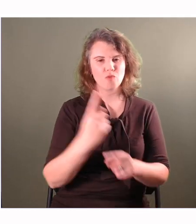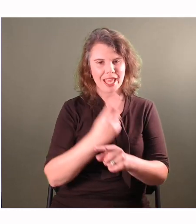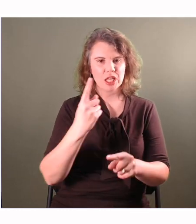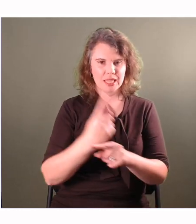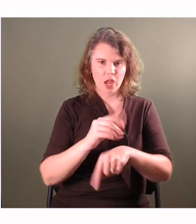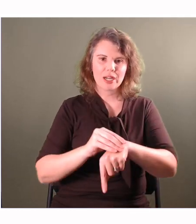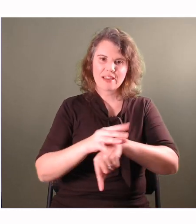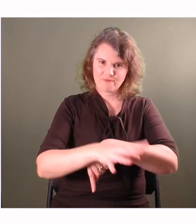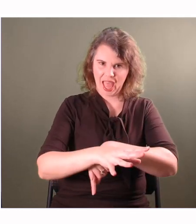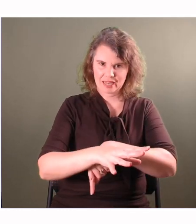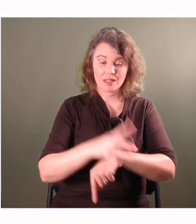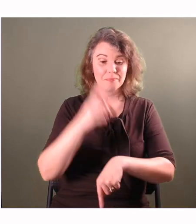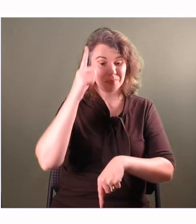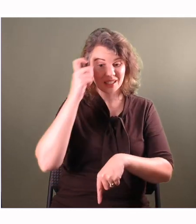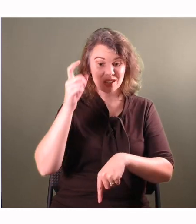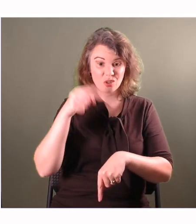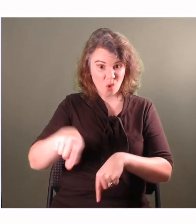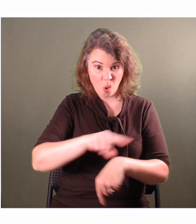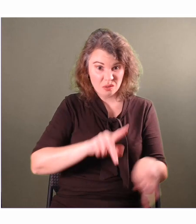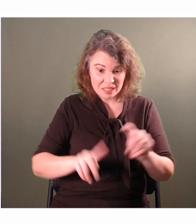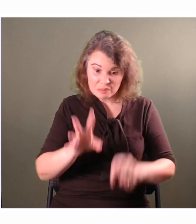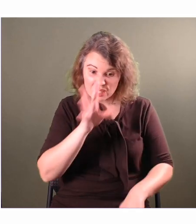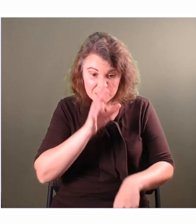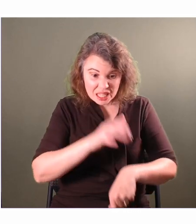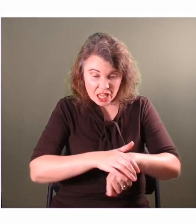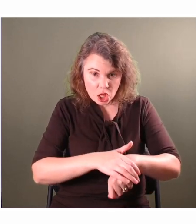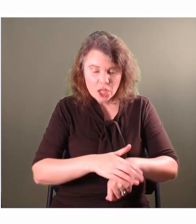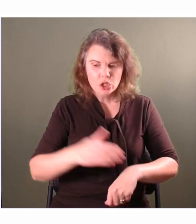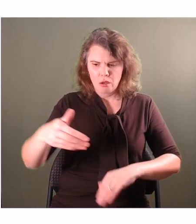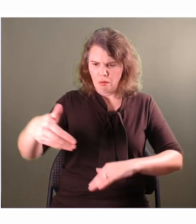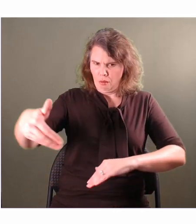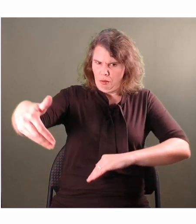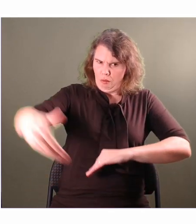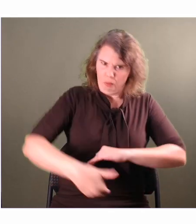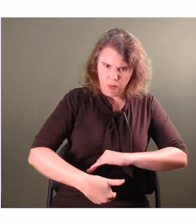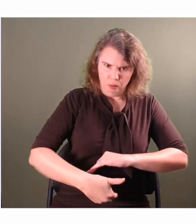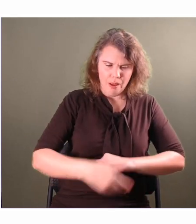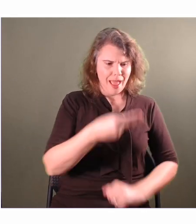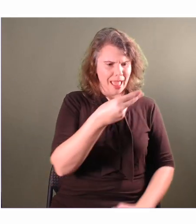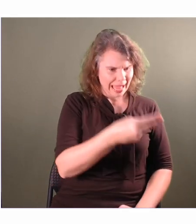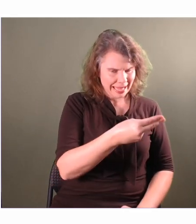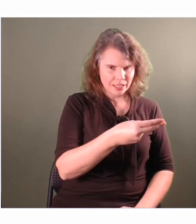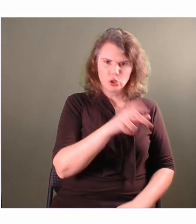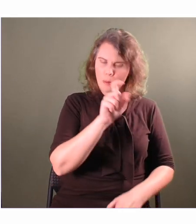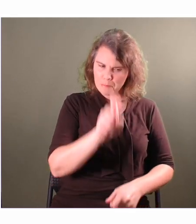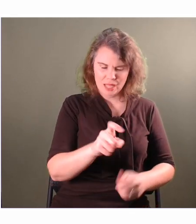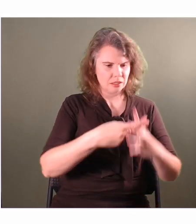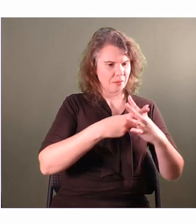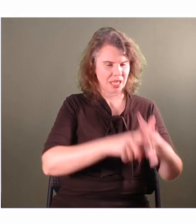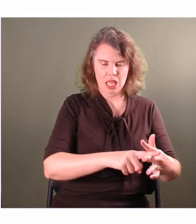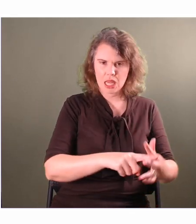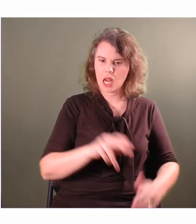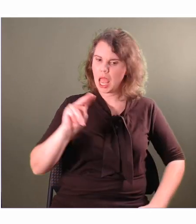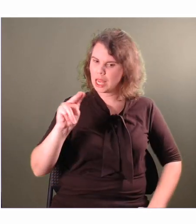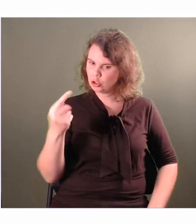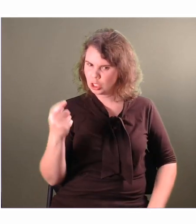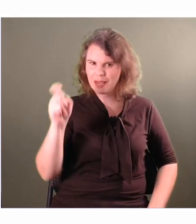Because the speakers are English speakers, they know this very well, and their slips follow the rules.